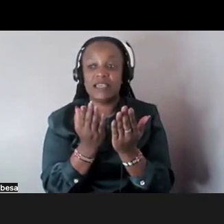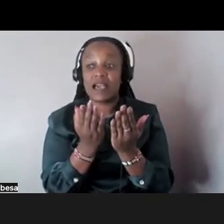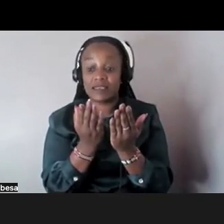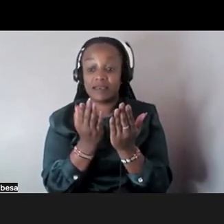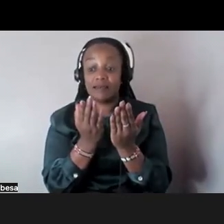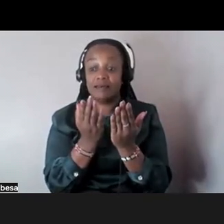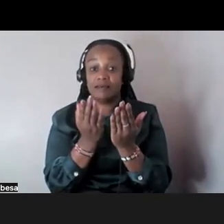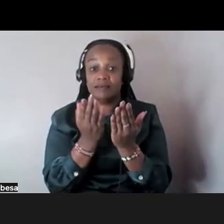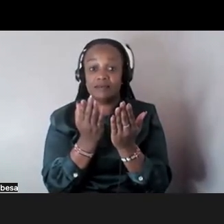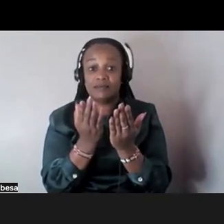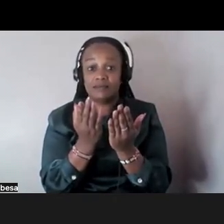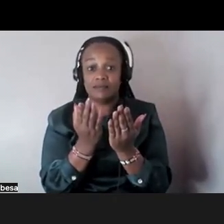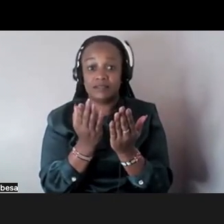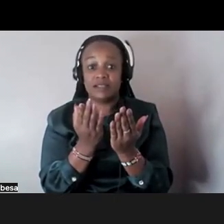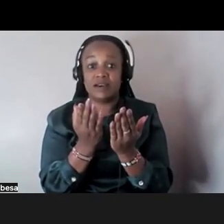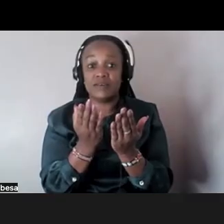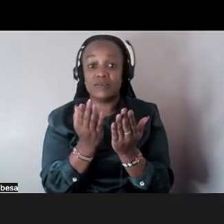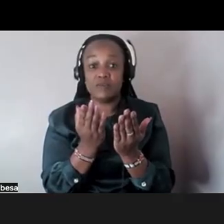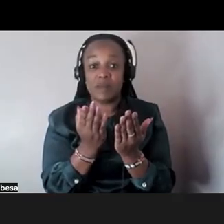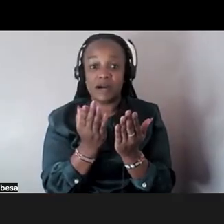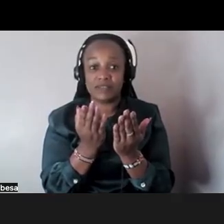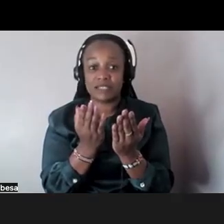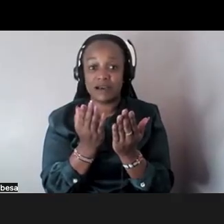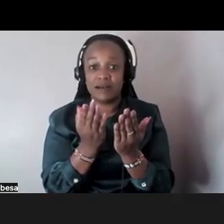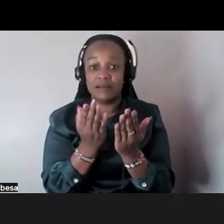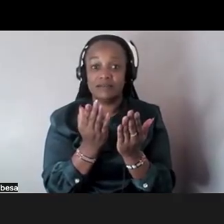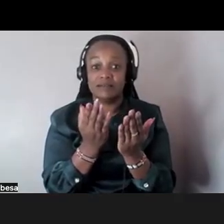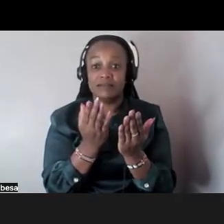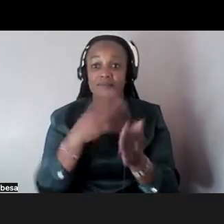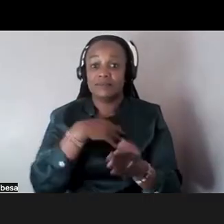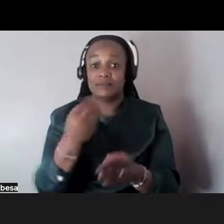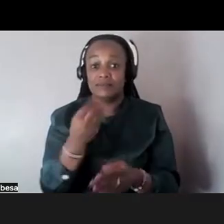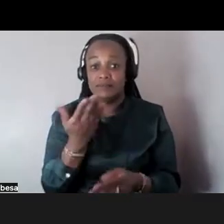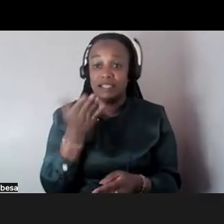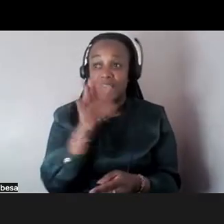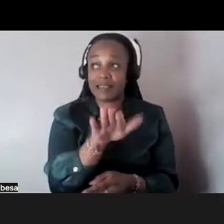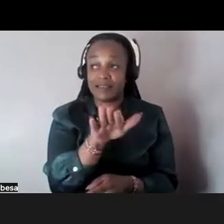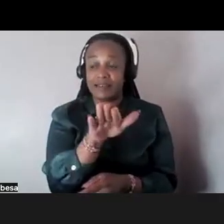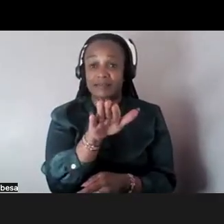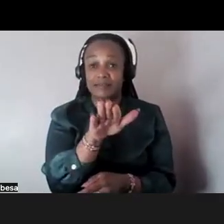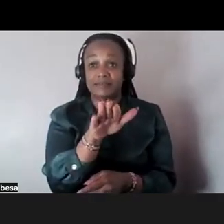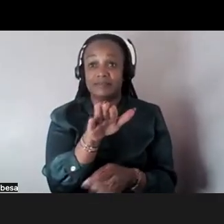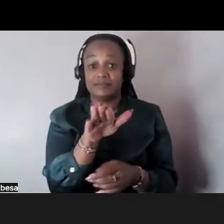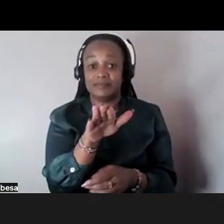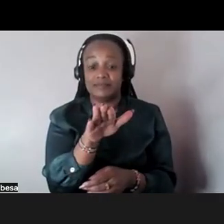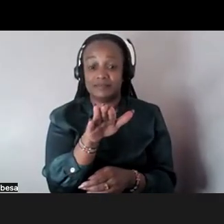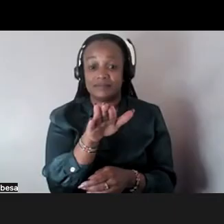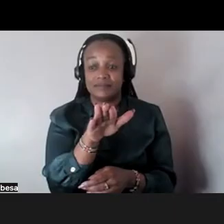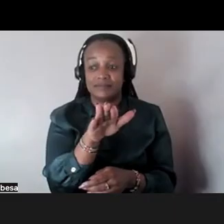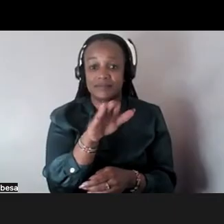there were challenges, especially responding to psychosocial and mental health arising from